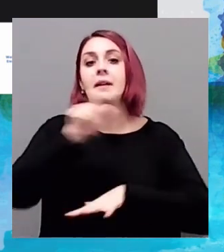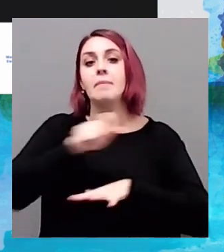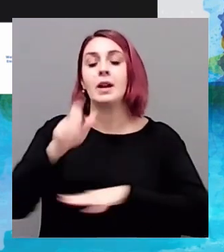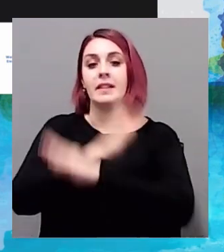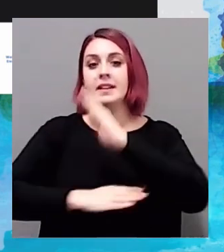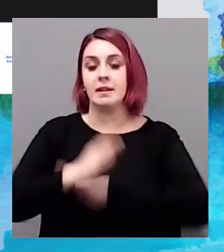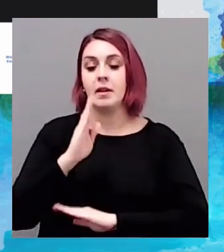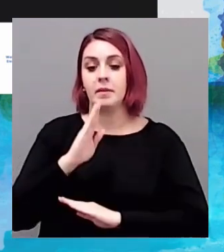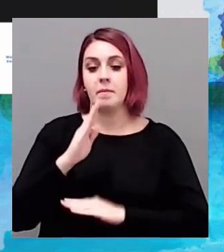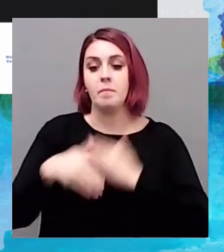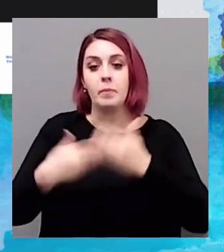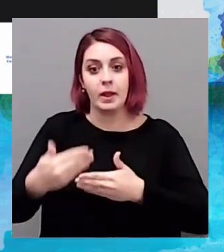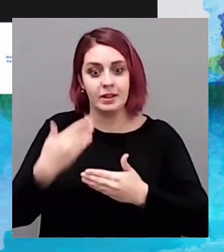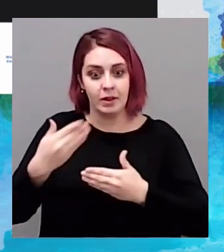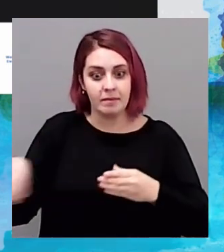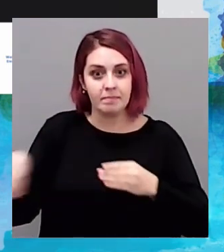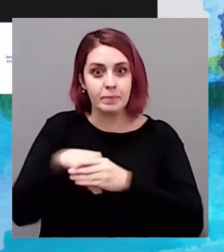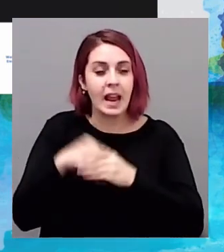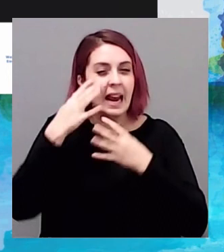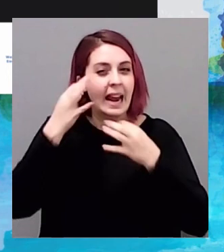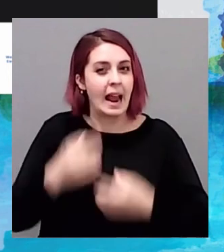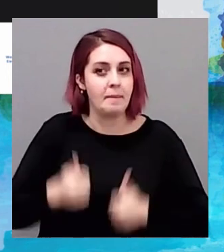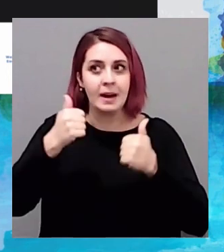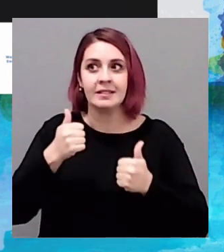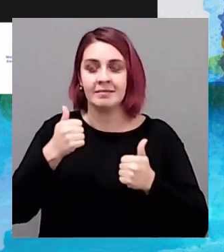participation of people with disabilities is